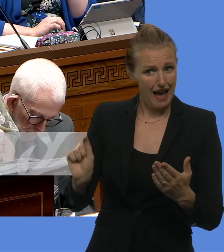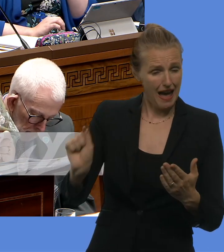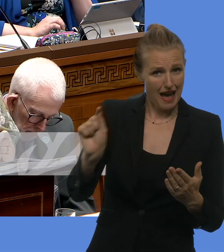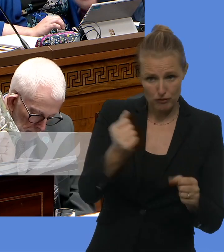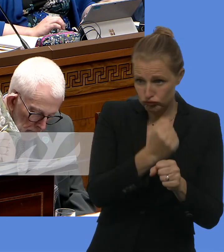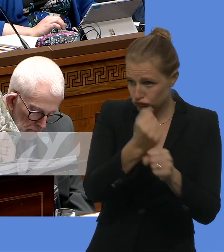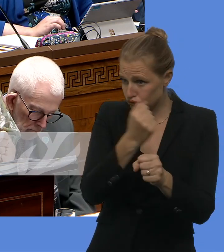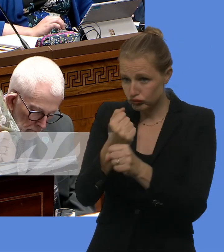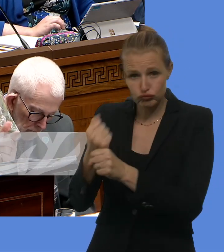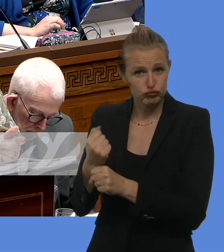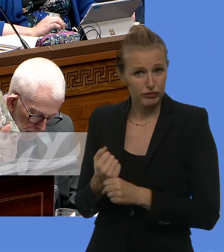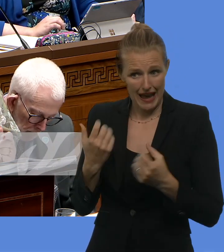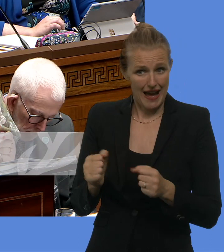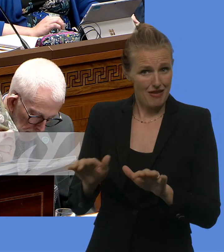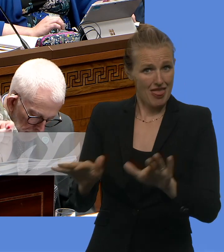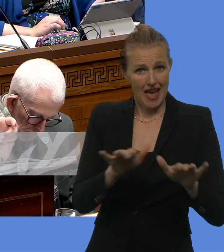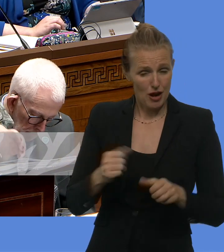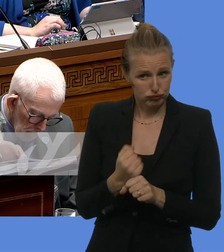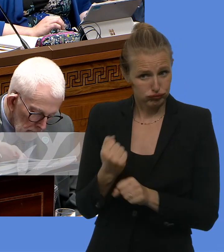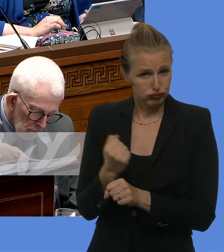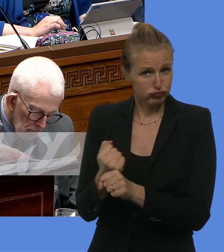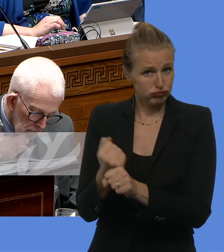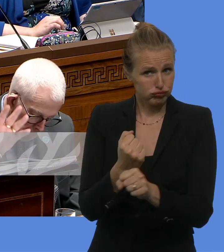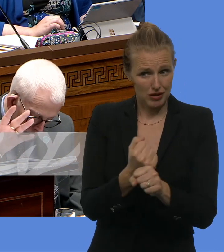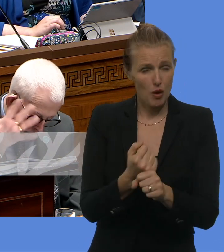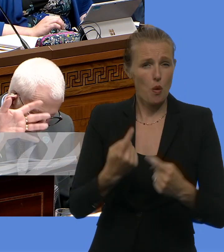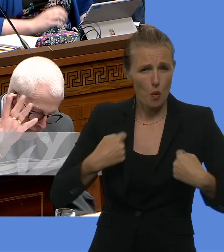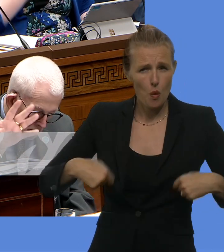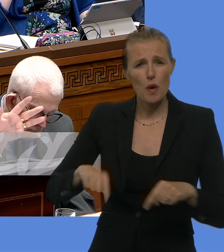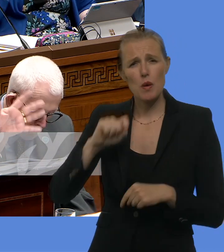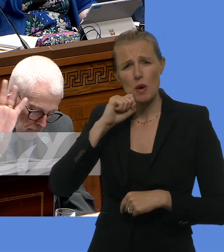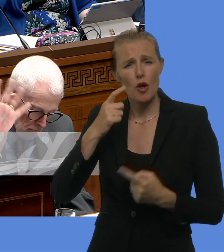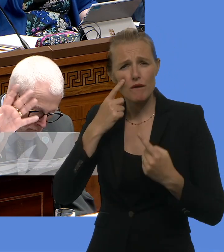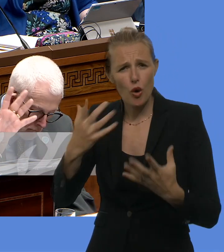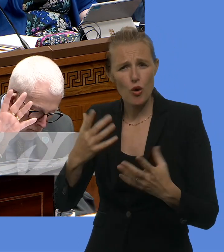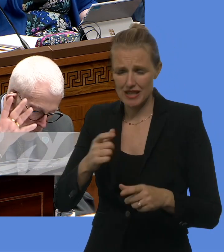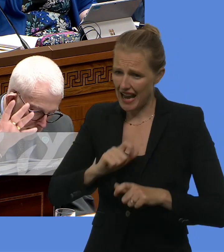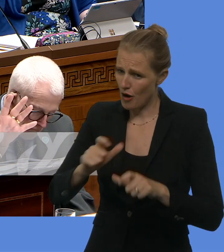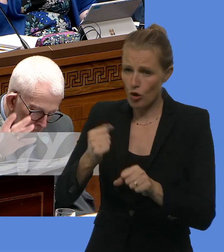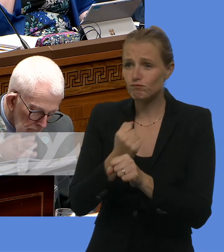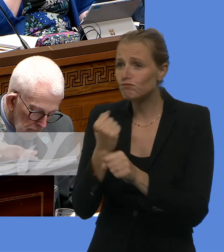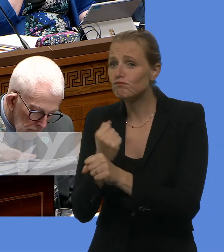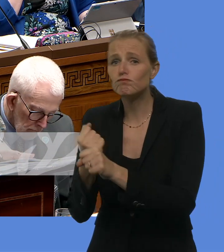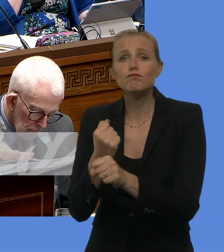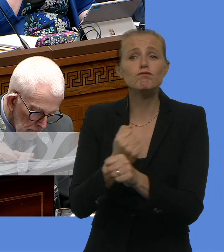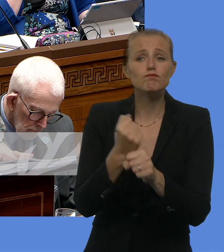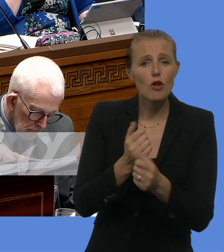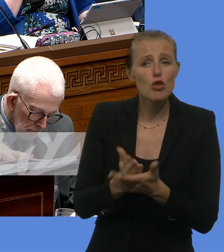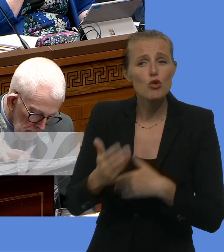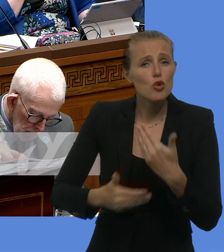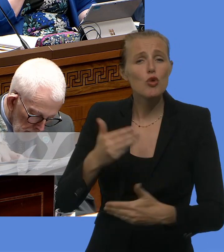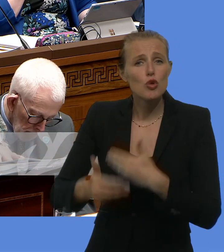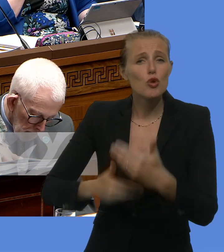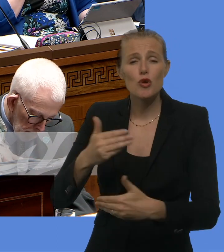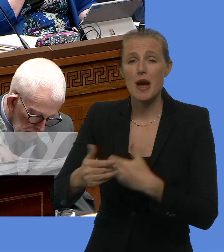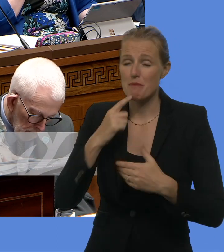that are very significant. And we will continue to make those moderate adaptations to the system in the meantime. But